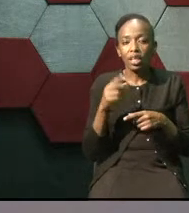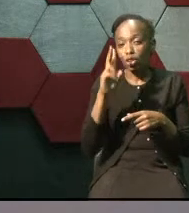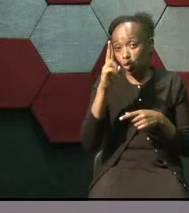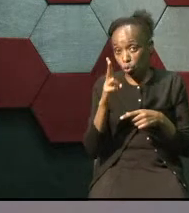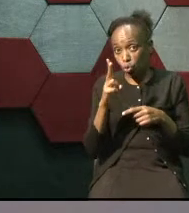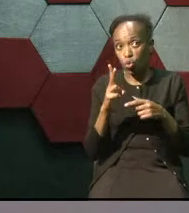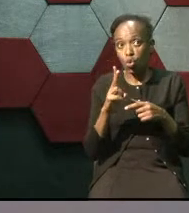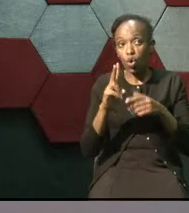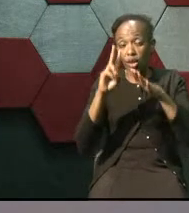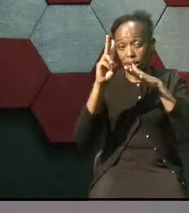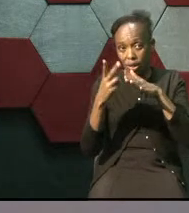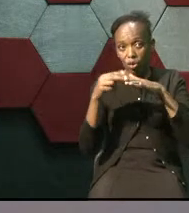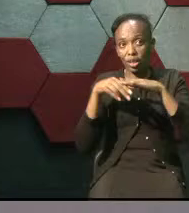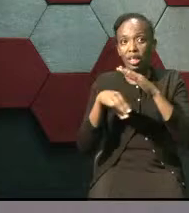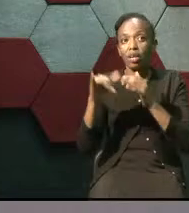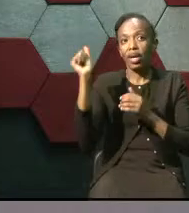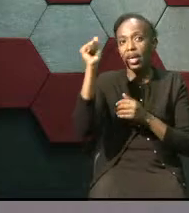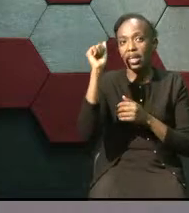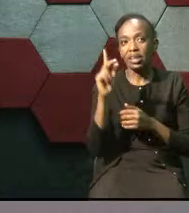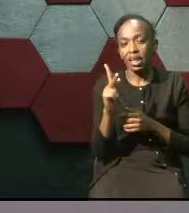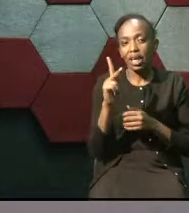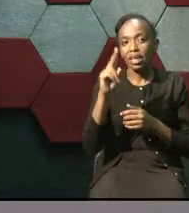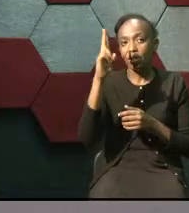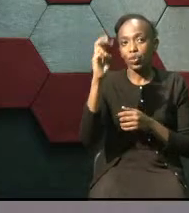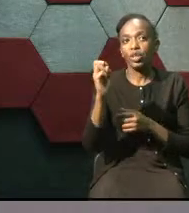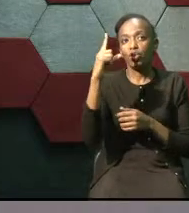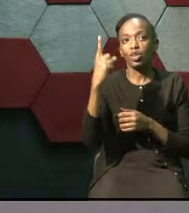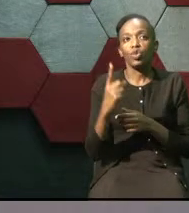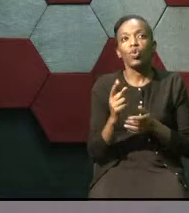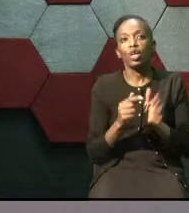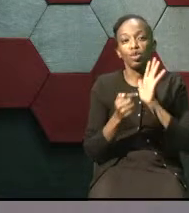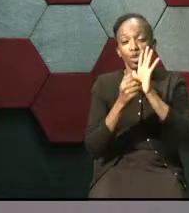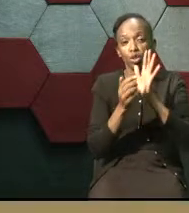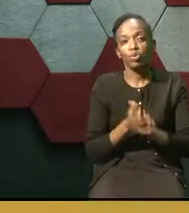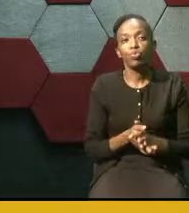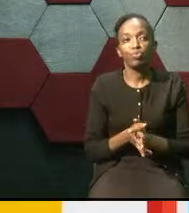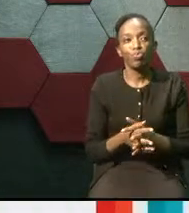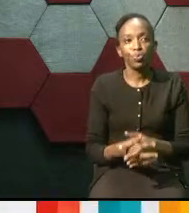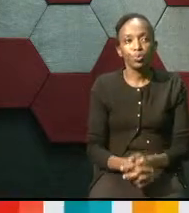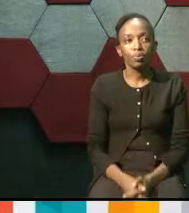the 2021 YSK National Science and Technology Exhibition?